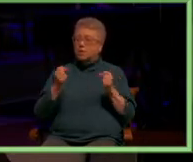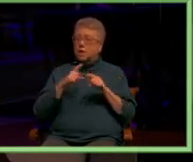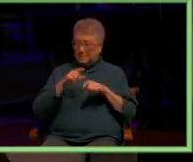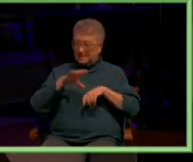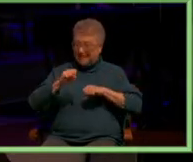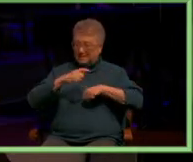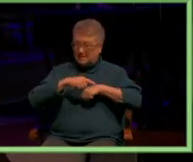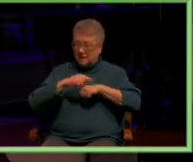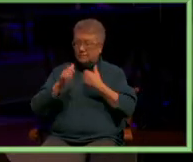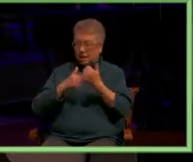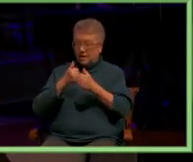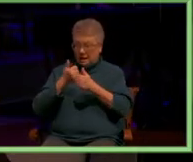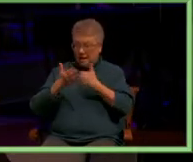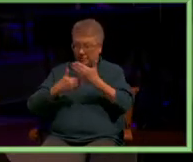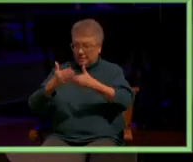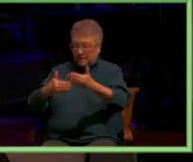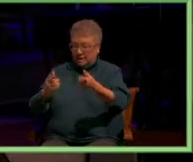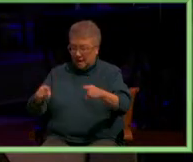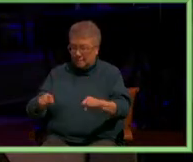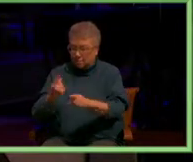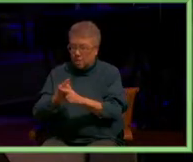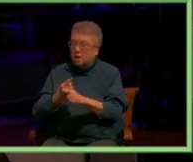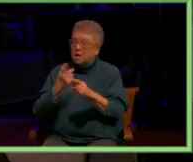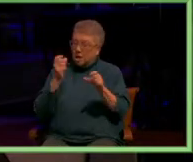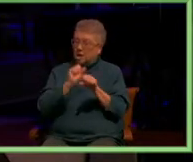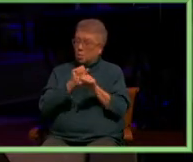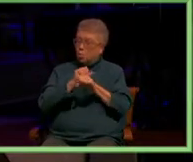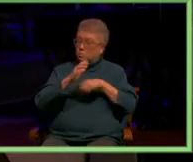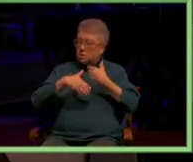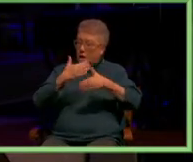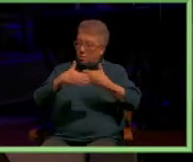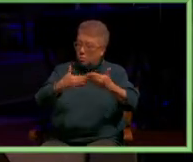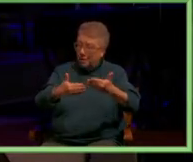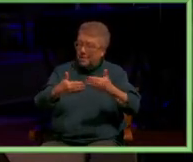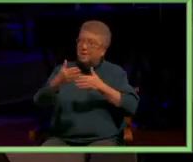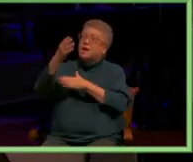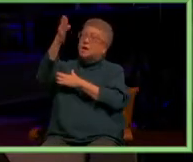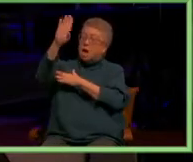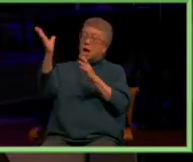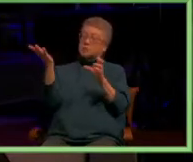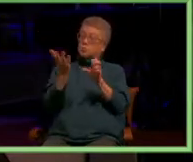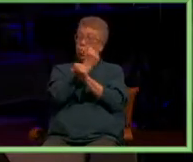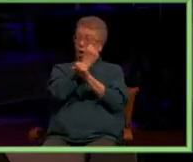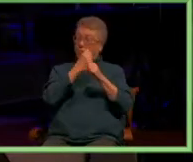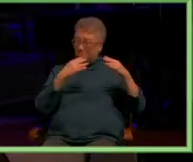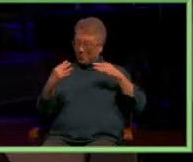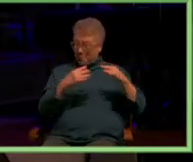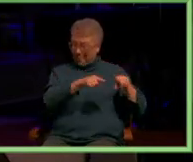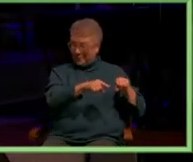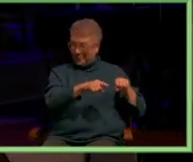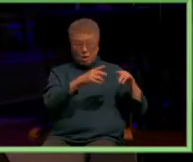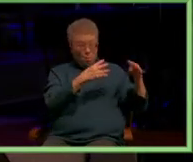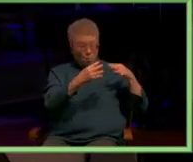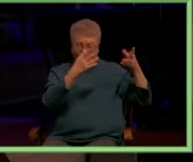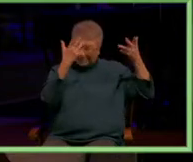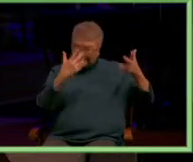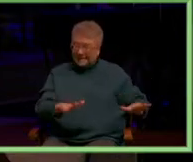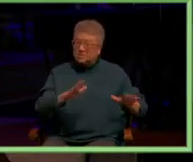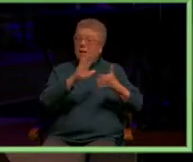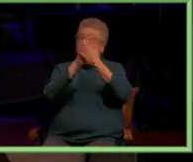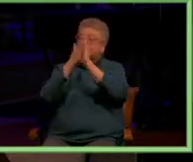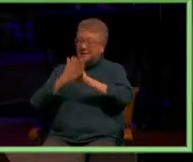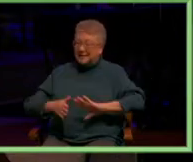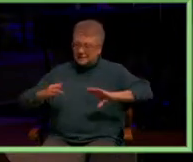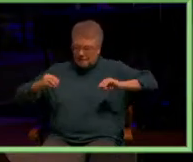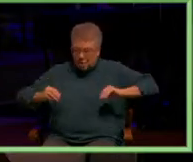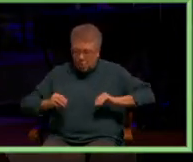for everything else to catch up, doesn't it? It works along the way. God has won the war. God has won the battle. And the peace is